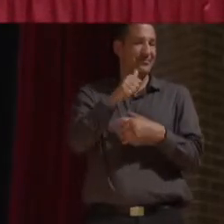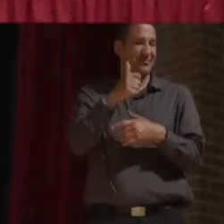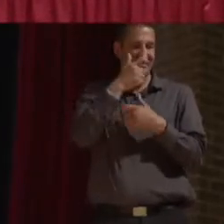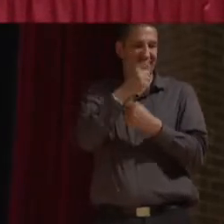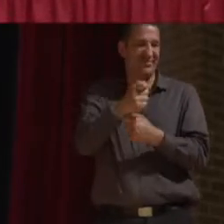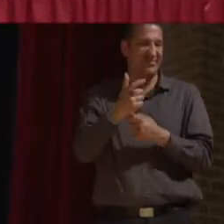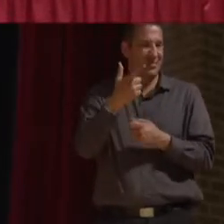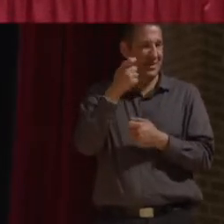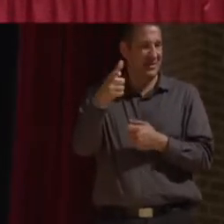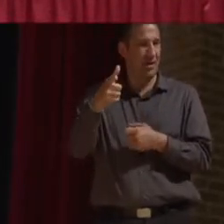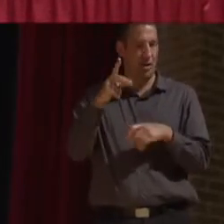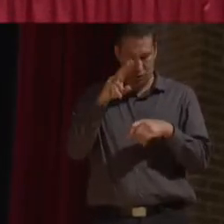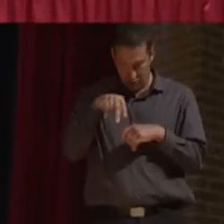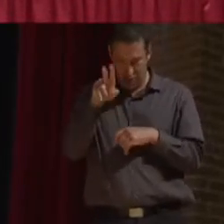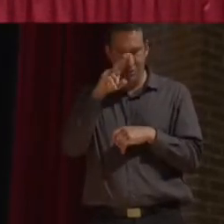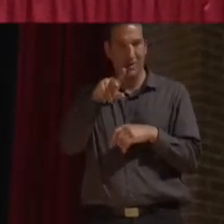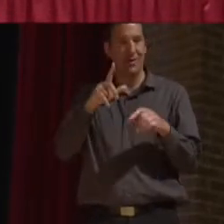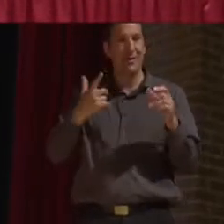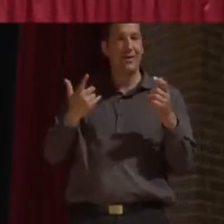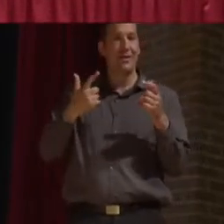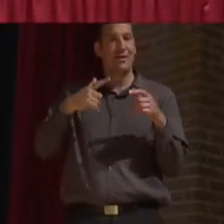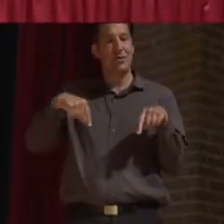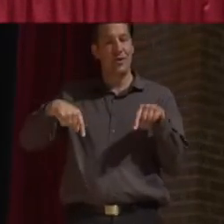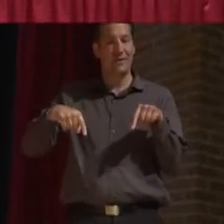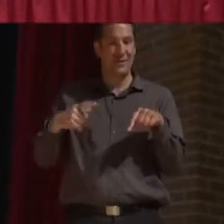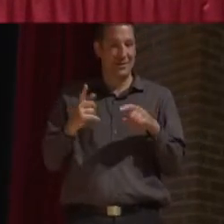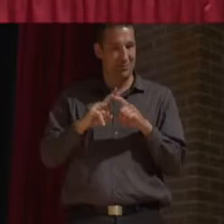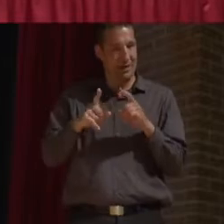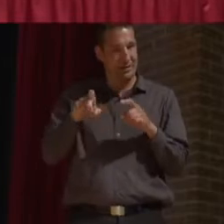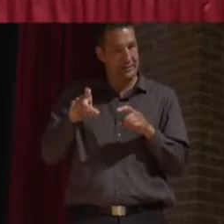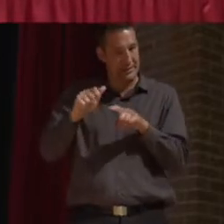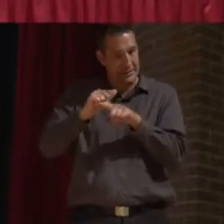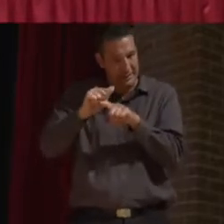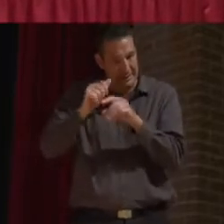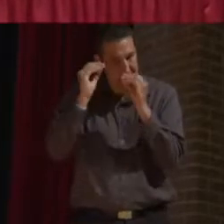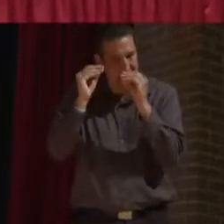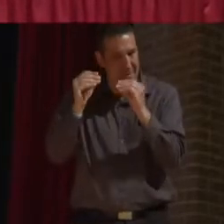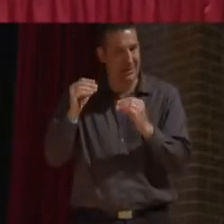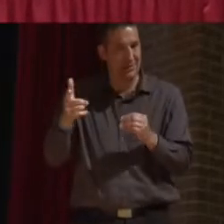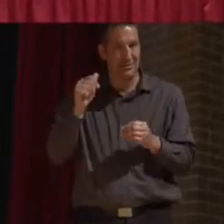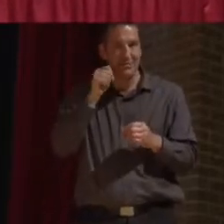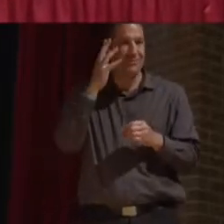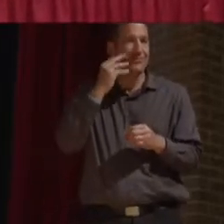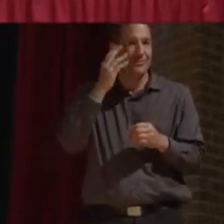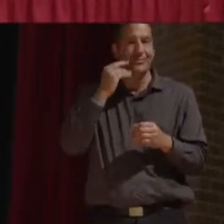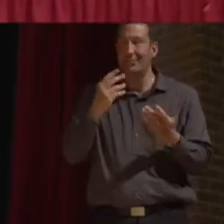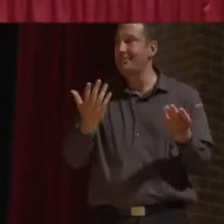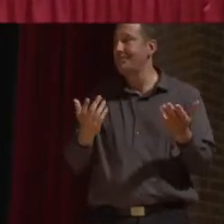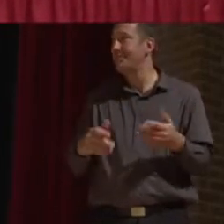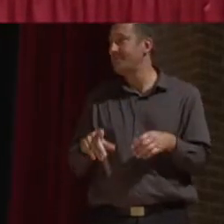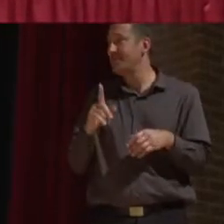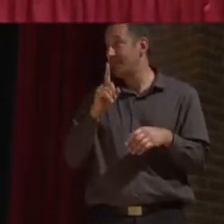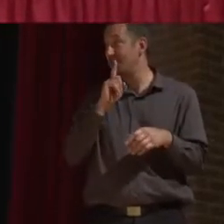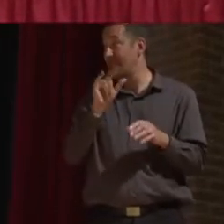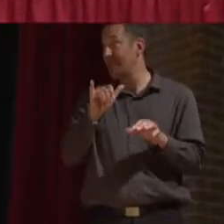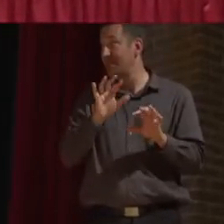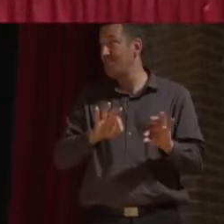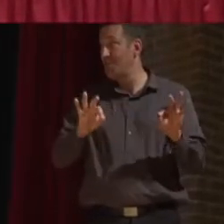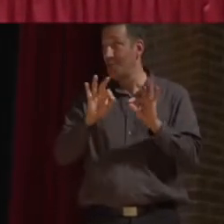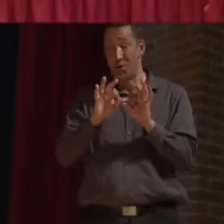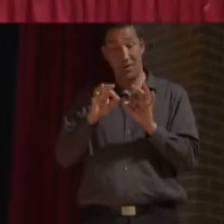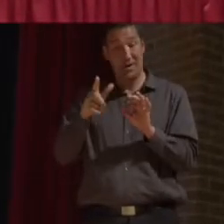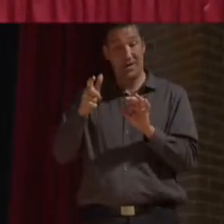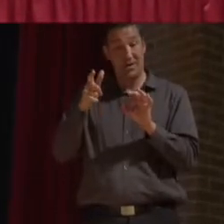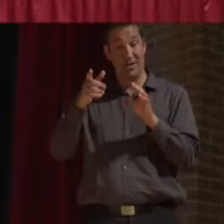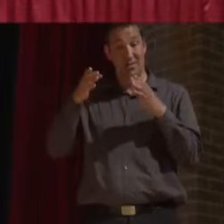our culture. But then I hear all these parents talking about the wonderful strengths that are observed by you guys, and it's the interviewer